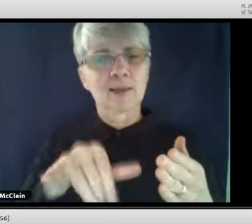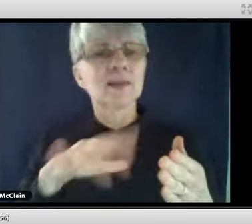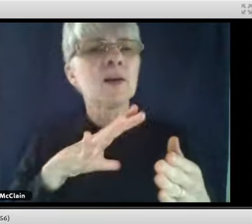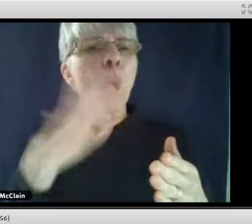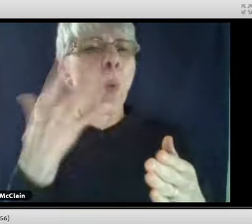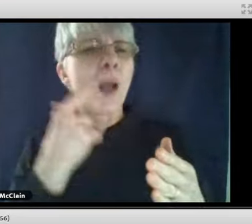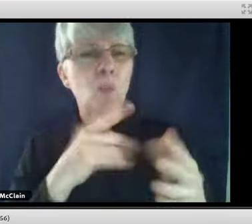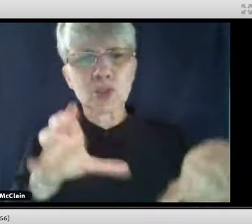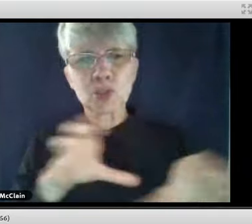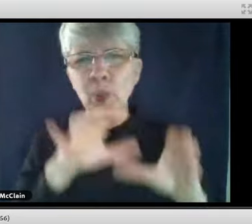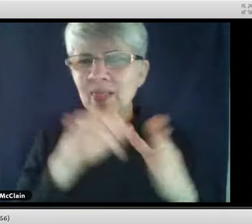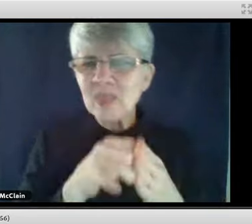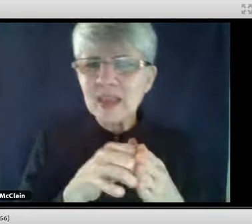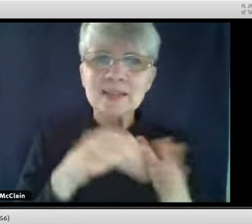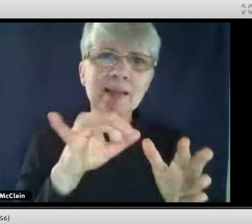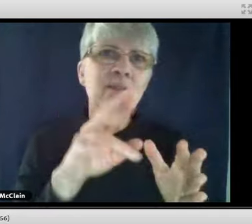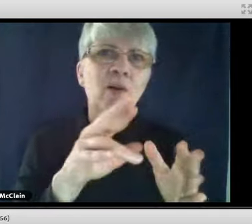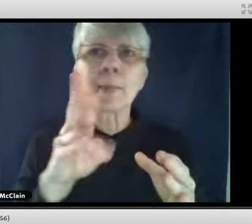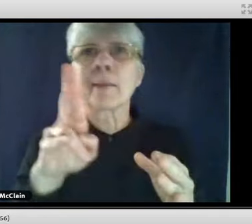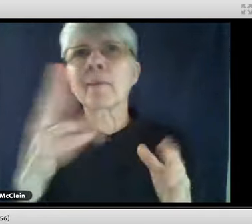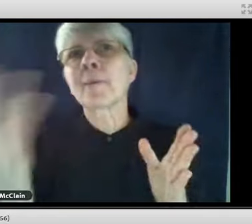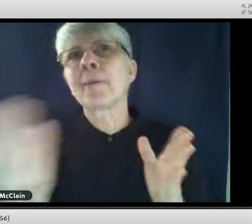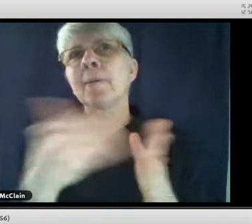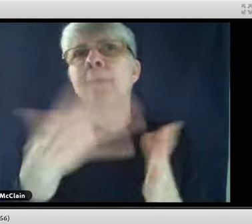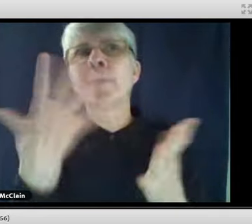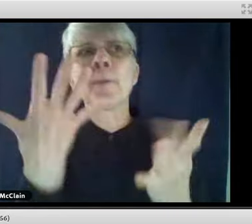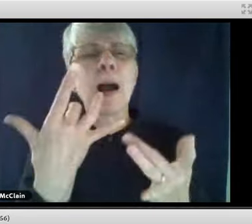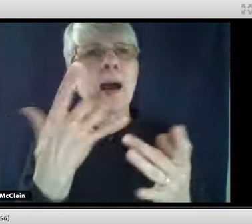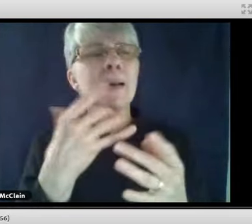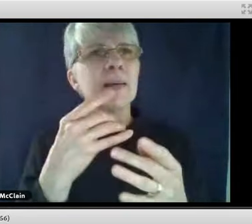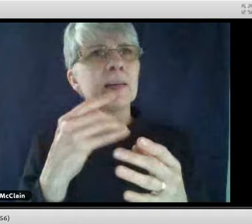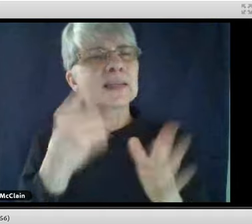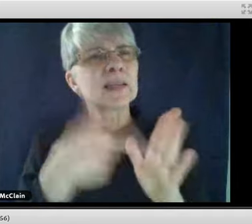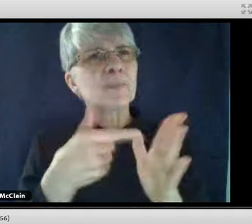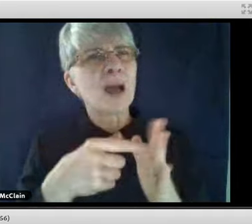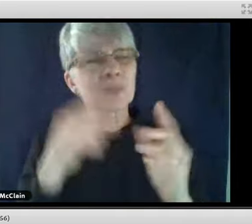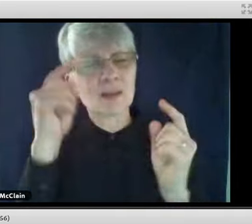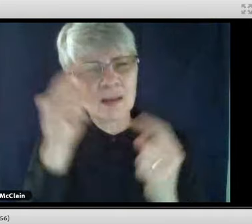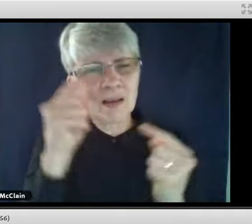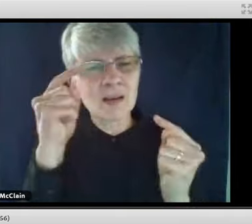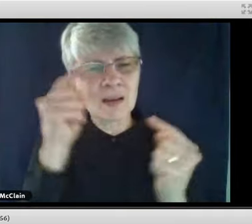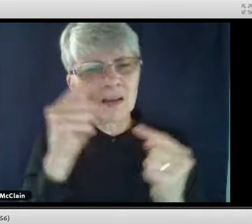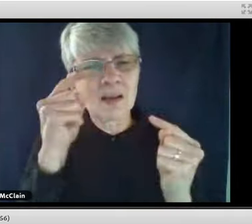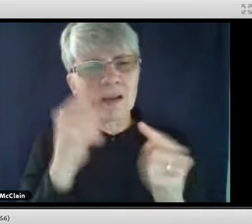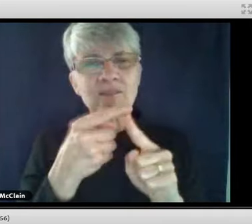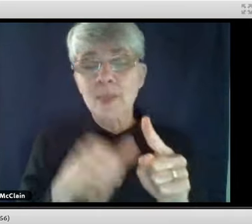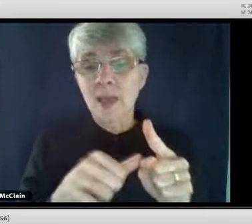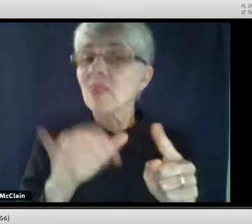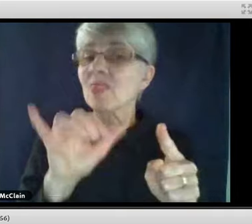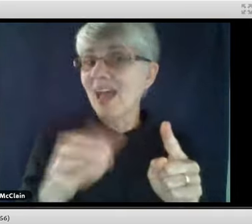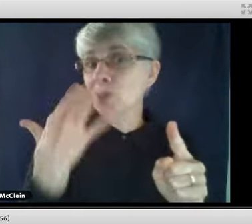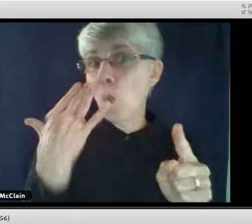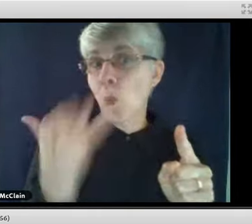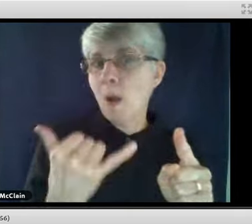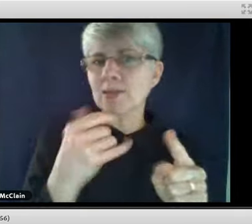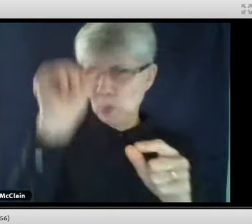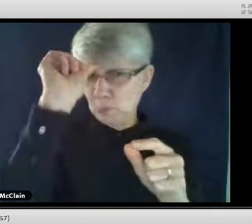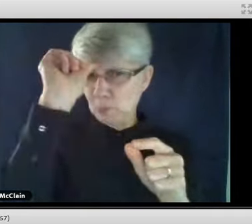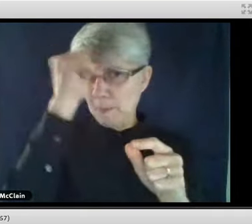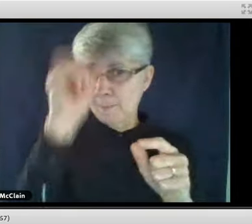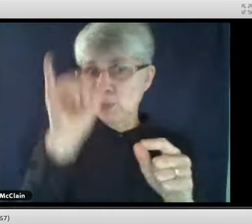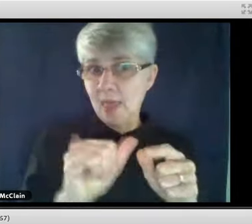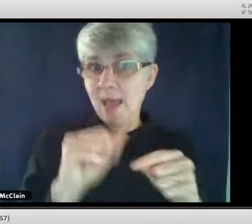going through this exercise of, that sometimes makes your mind hurt, that's why. Okay, so just kind of keep that in mind